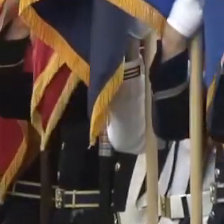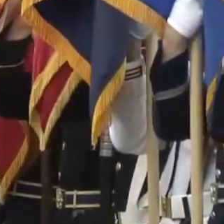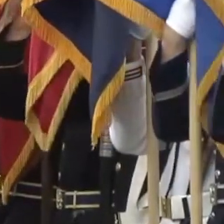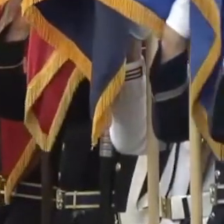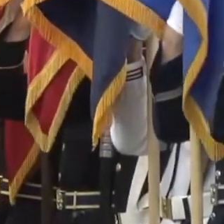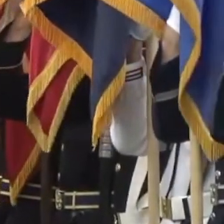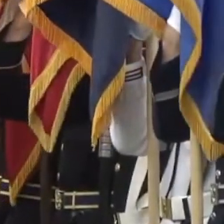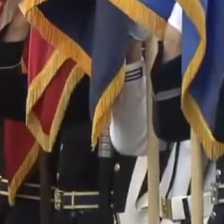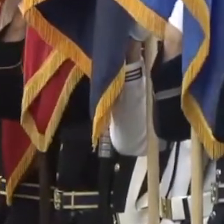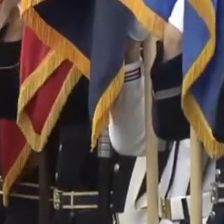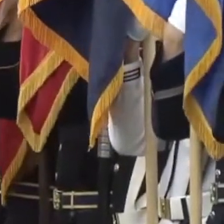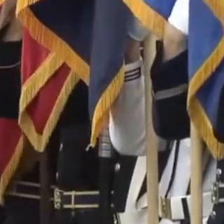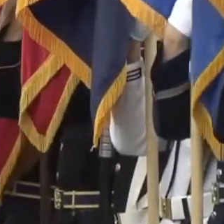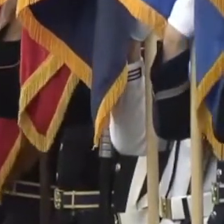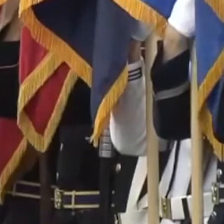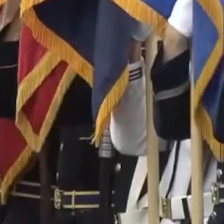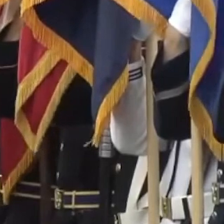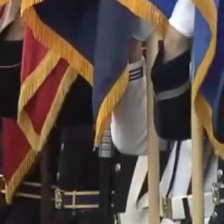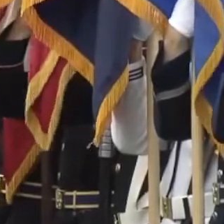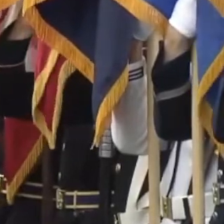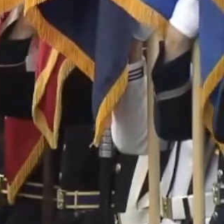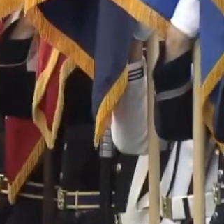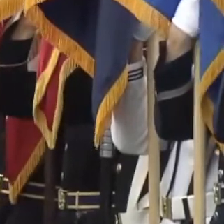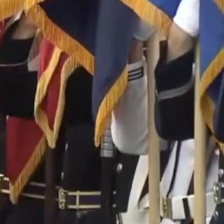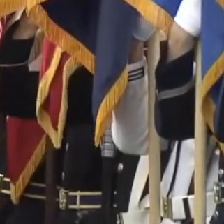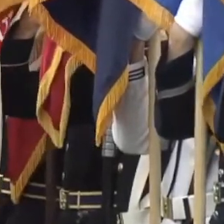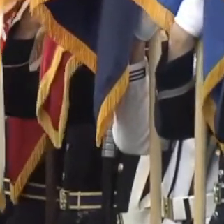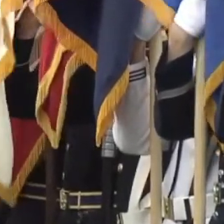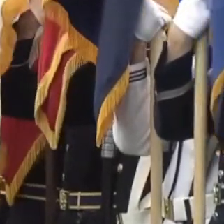We are proud to recognize General Milley's devotion to